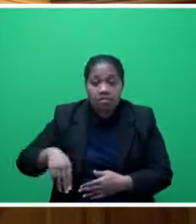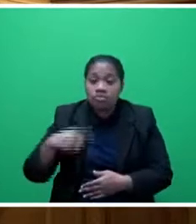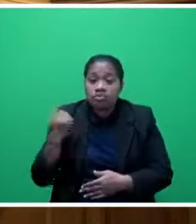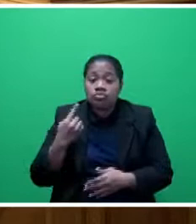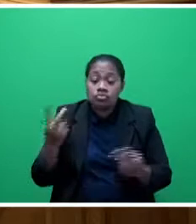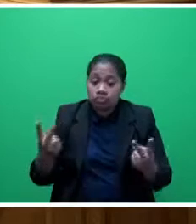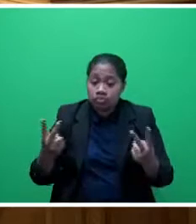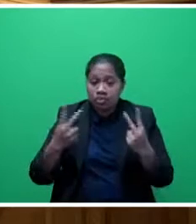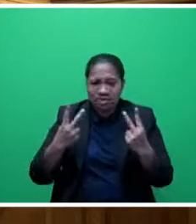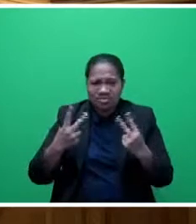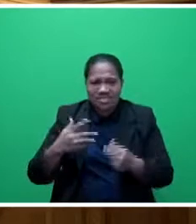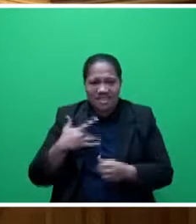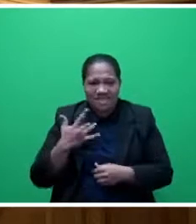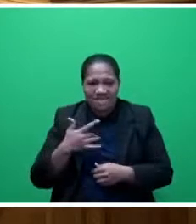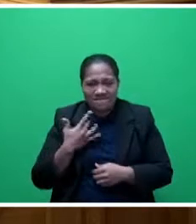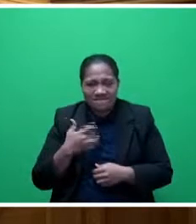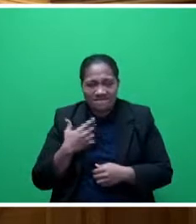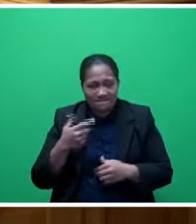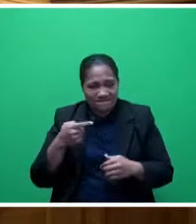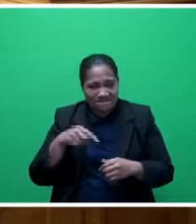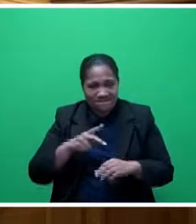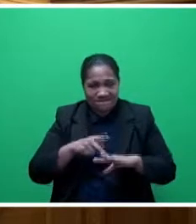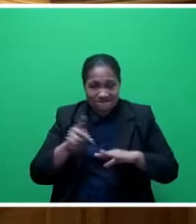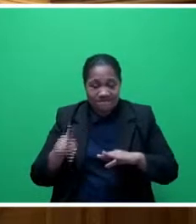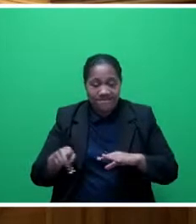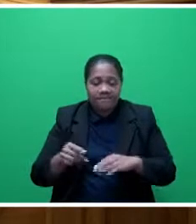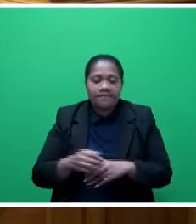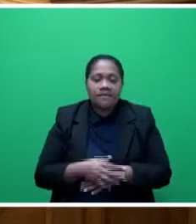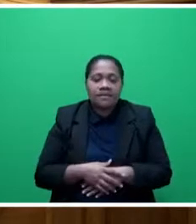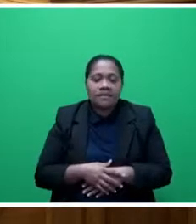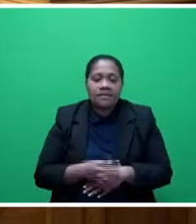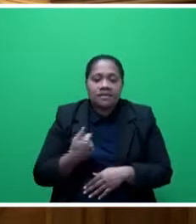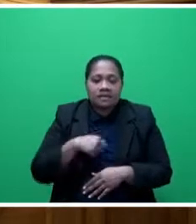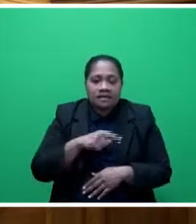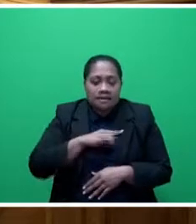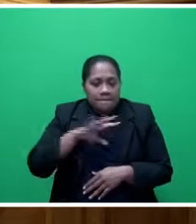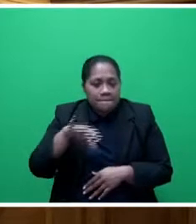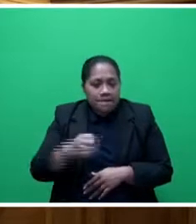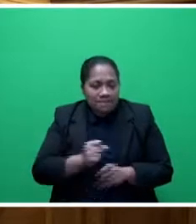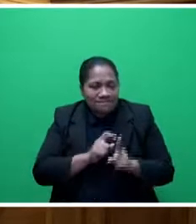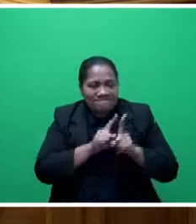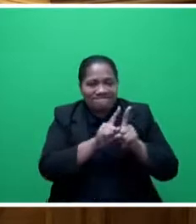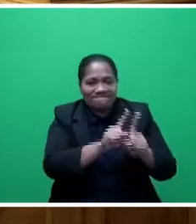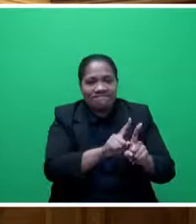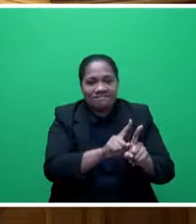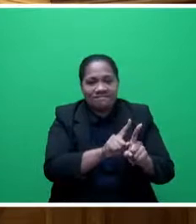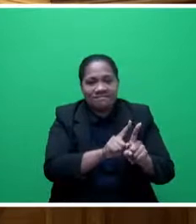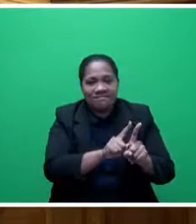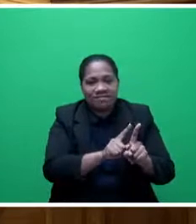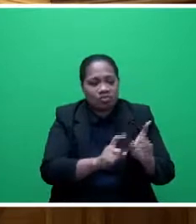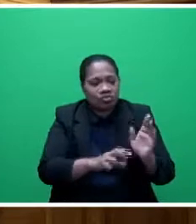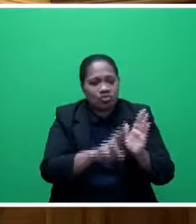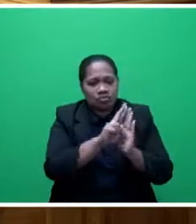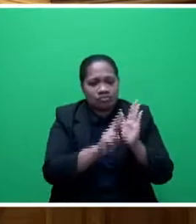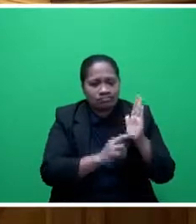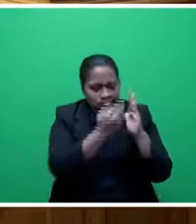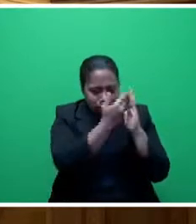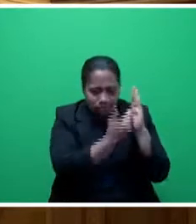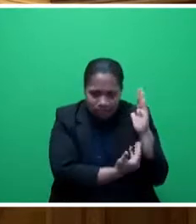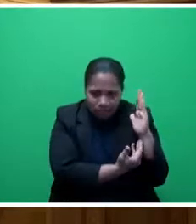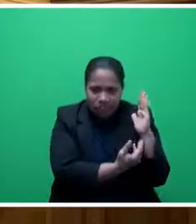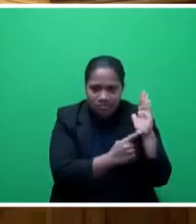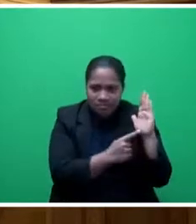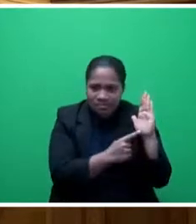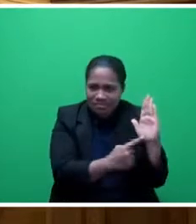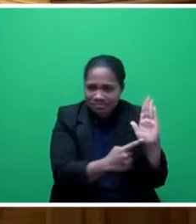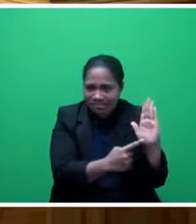the live proceedings that we must adhere to the measures and the protocols.